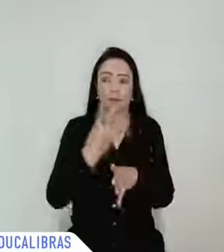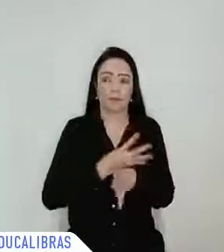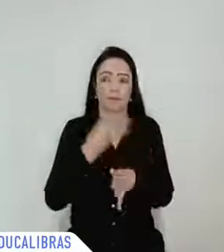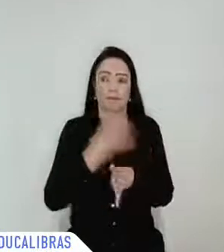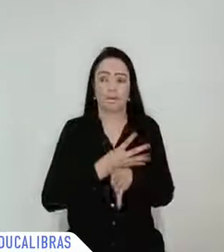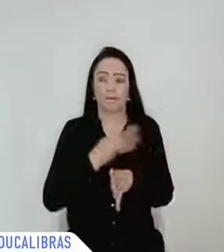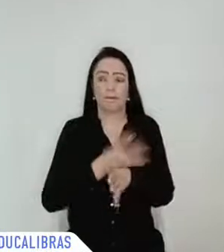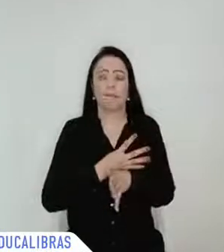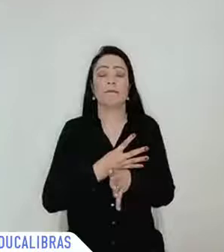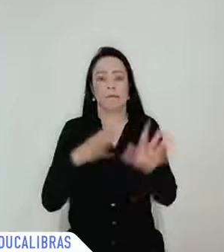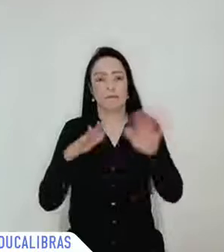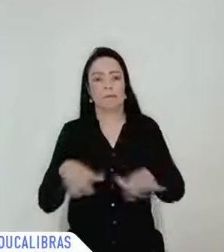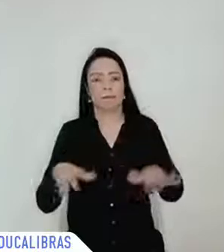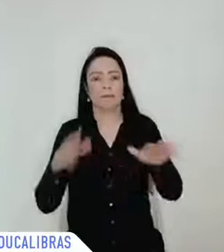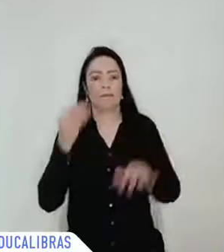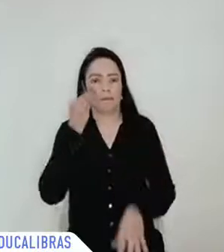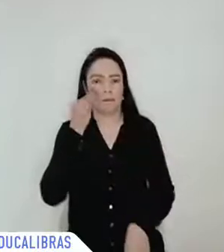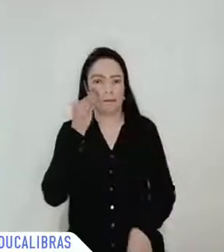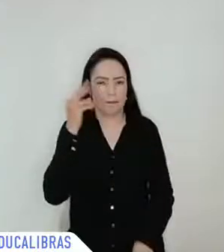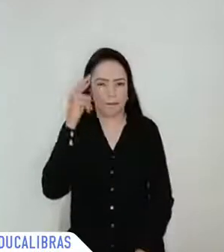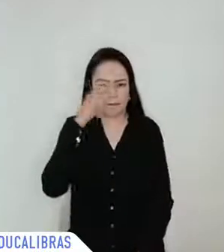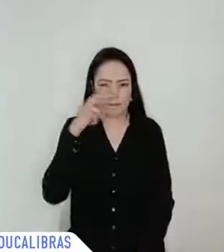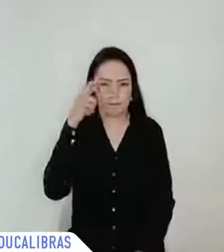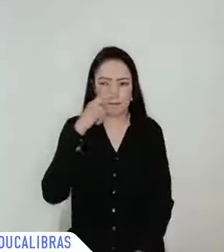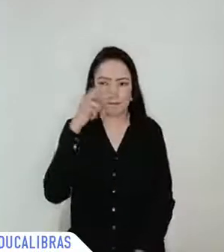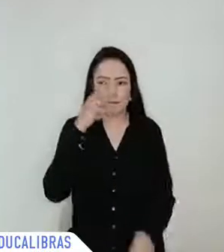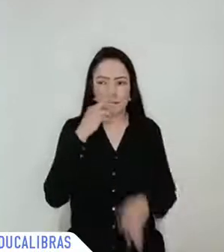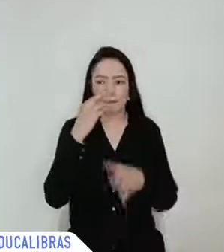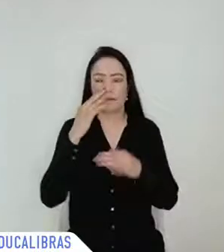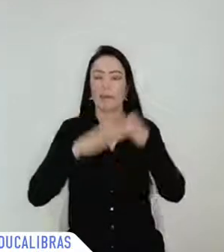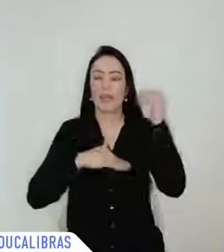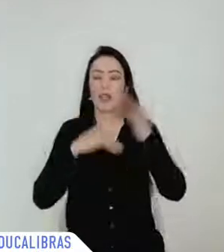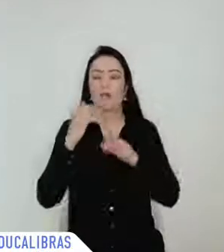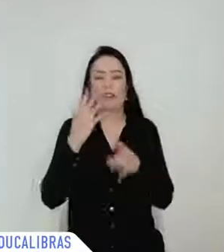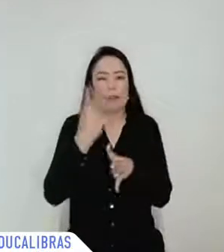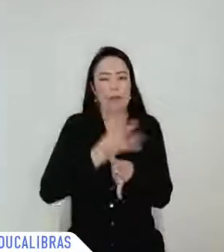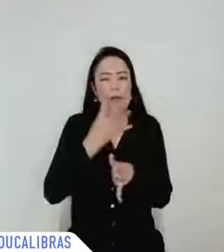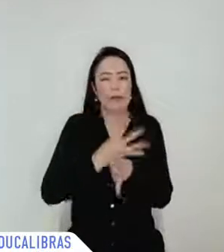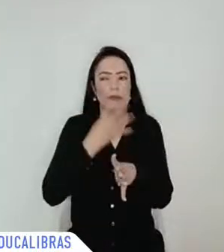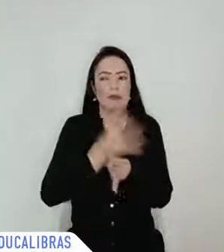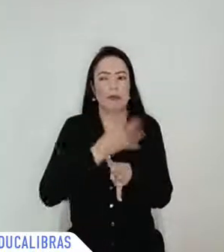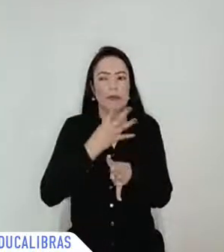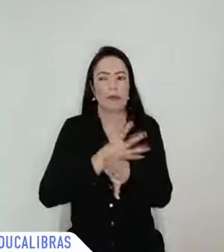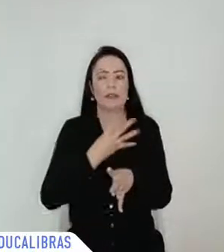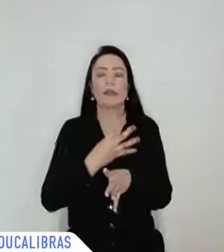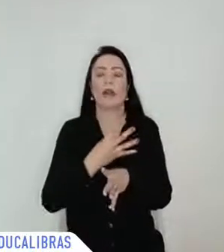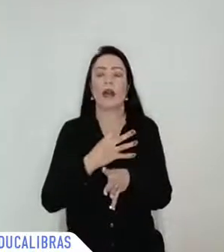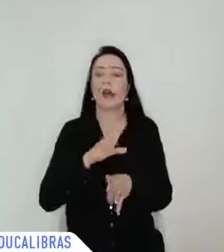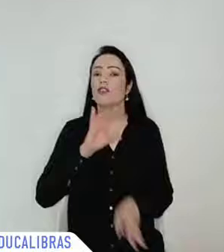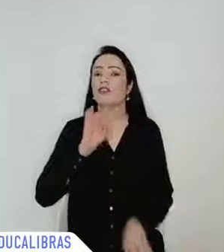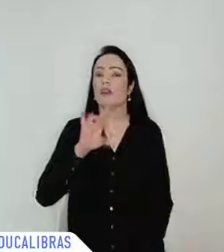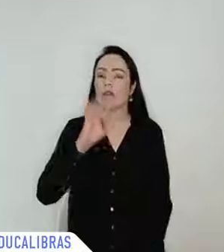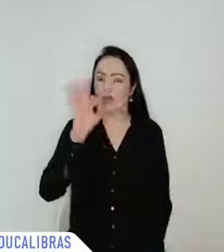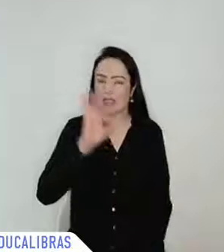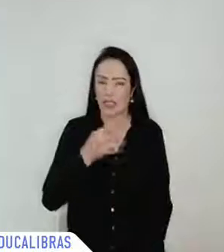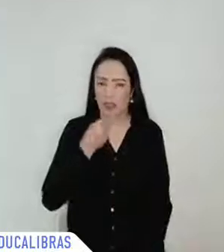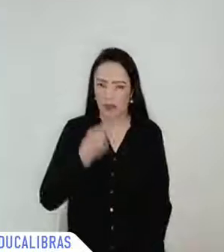We can resist. We've been trying also to monitor the resistance